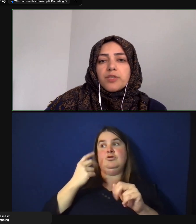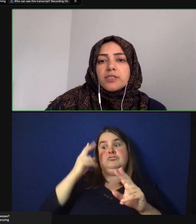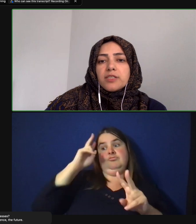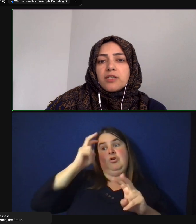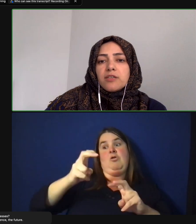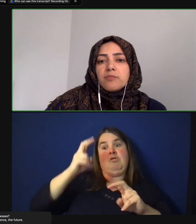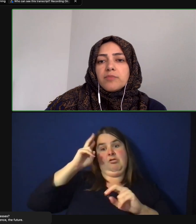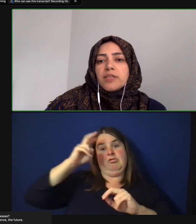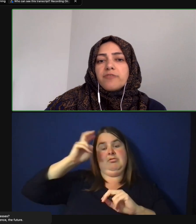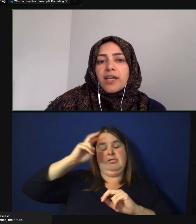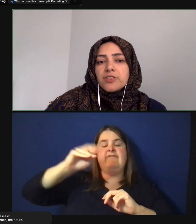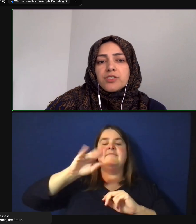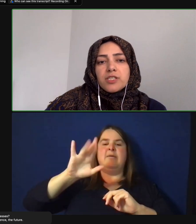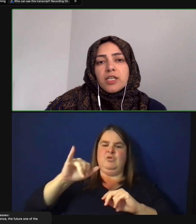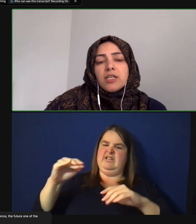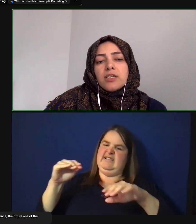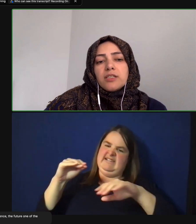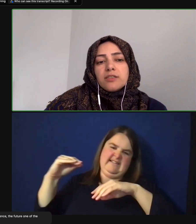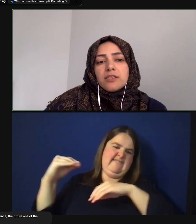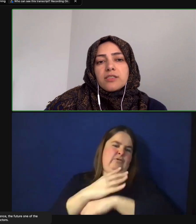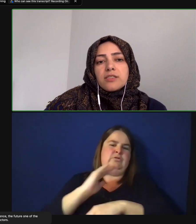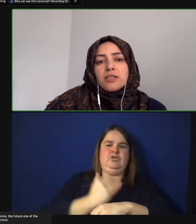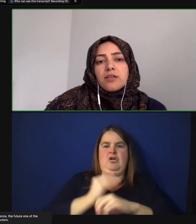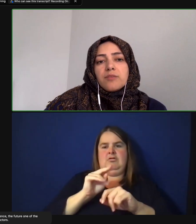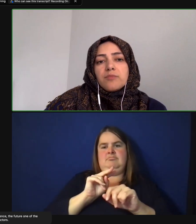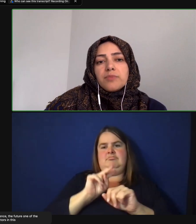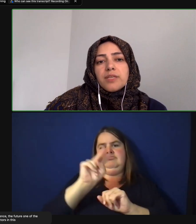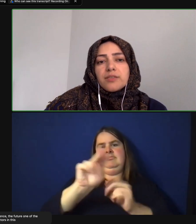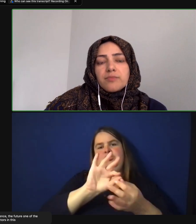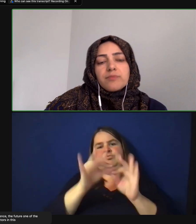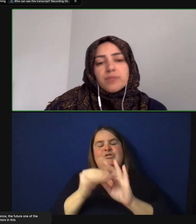of the important factors in this